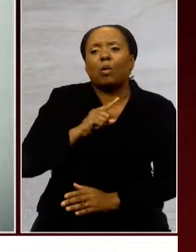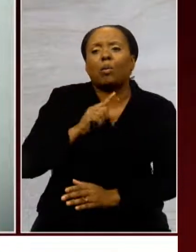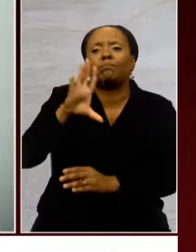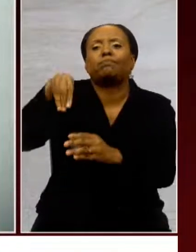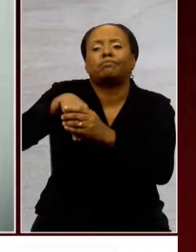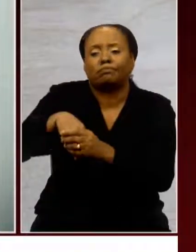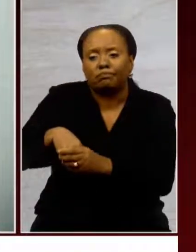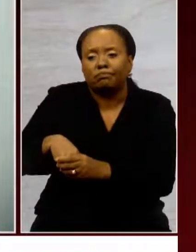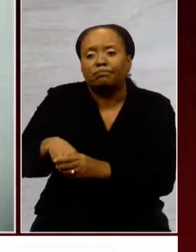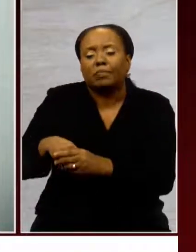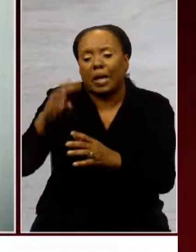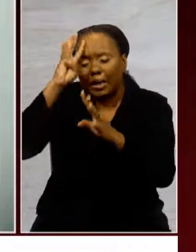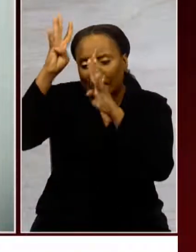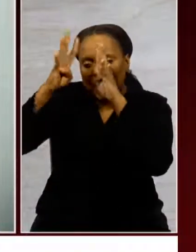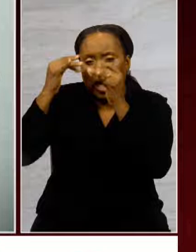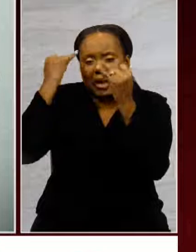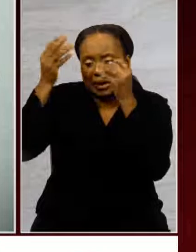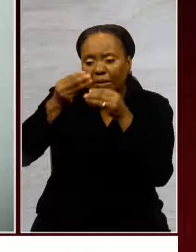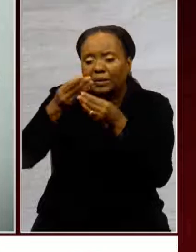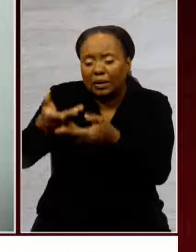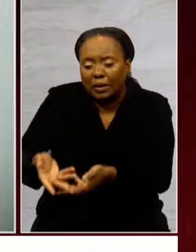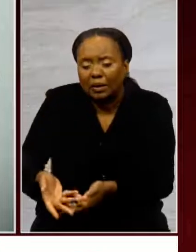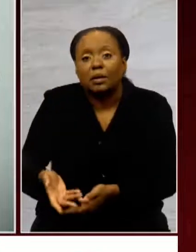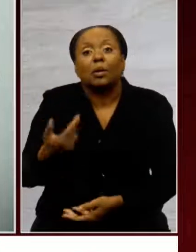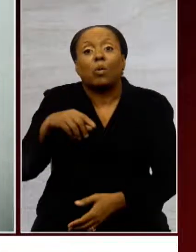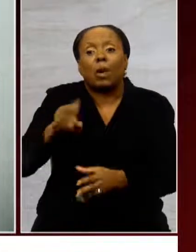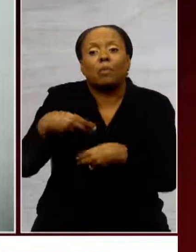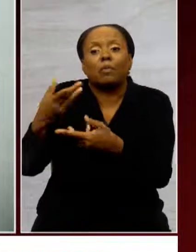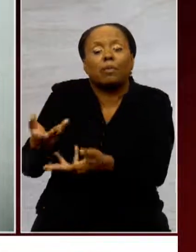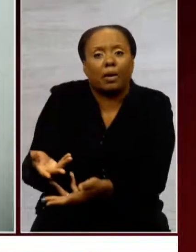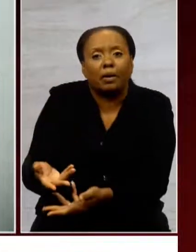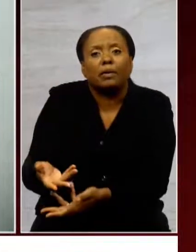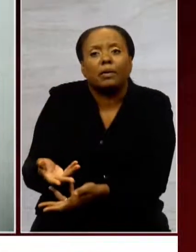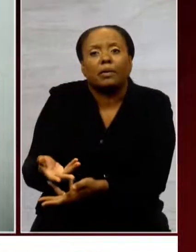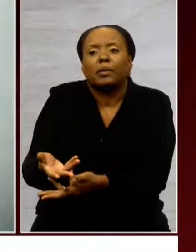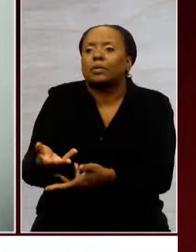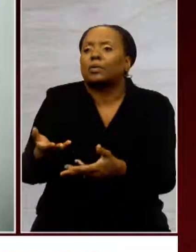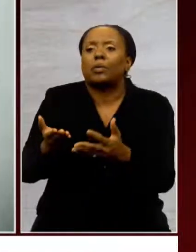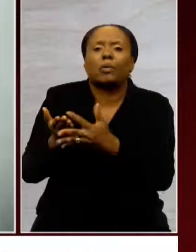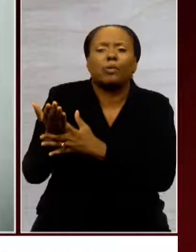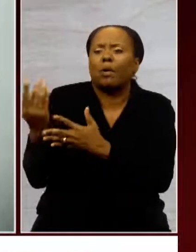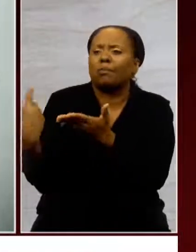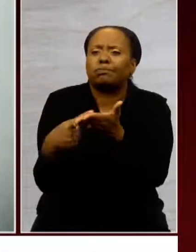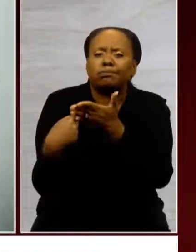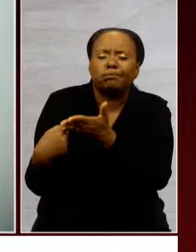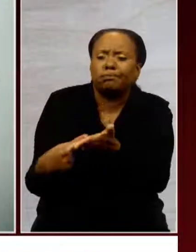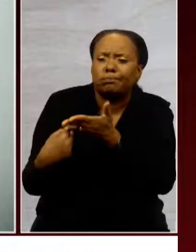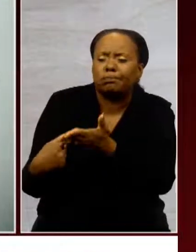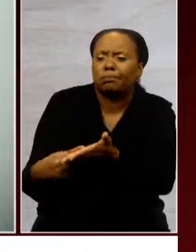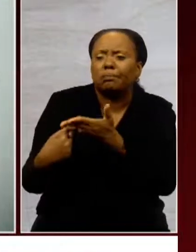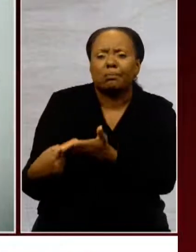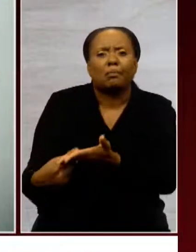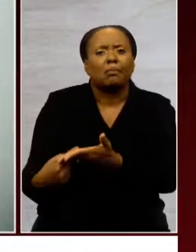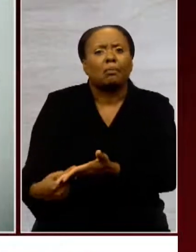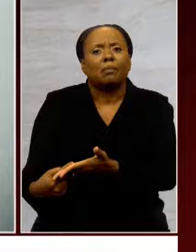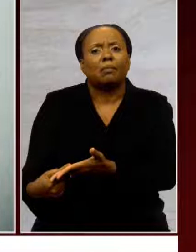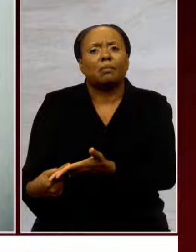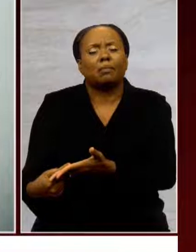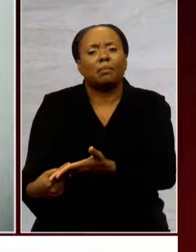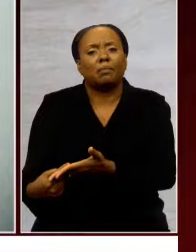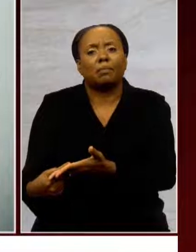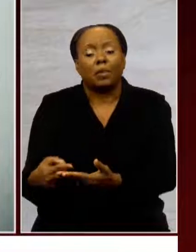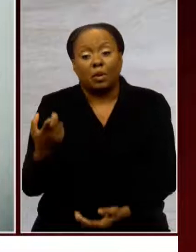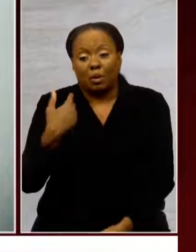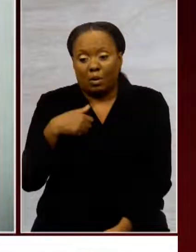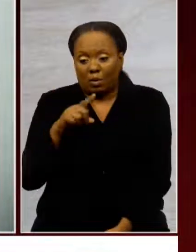well. So he did the bare bones, and we have provided through all of the consultations that we've had, we